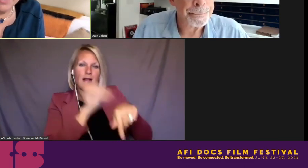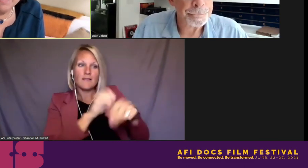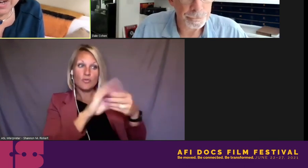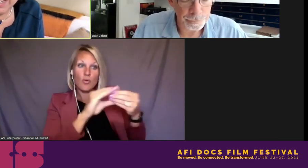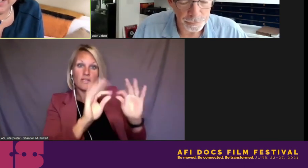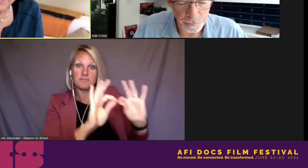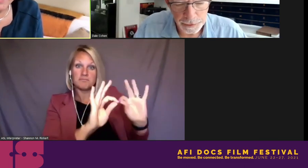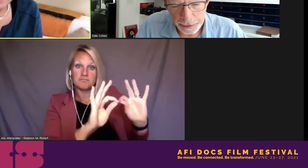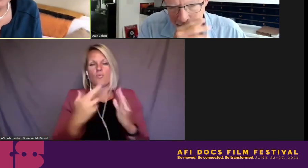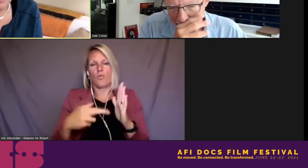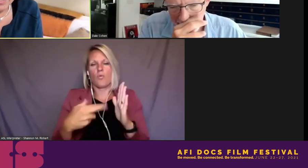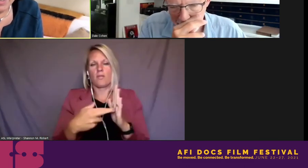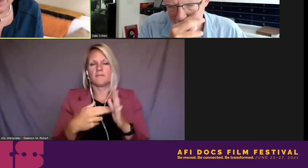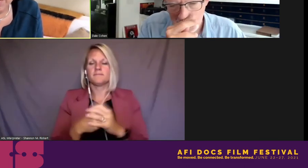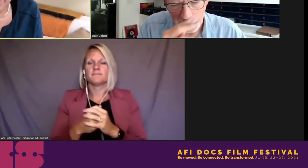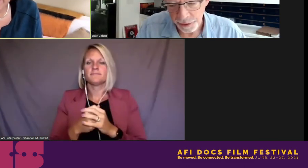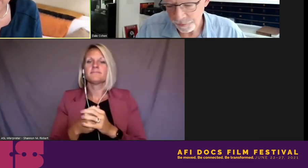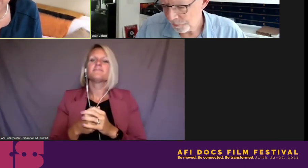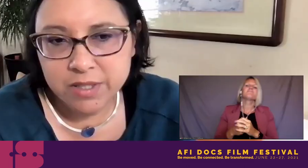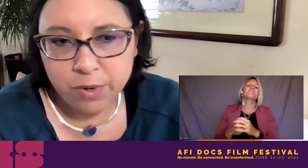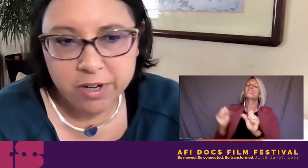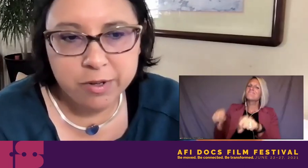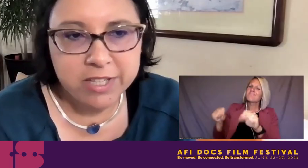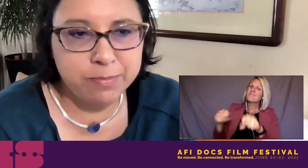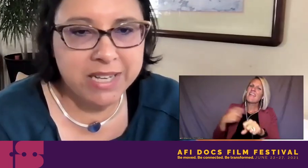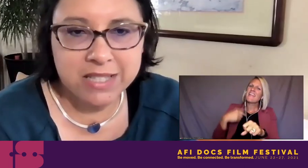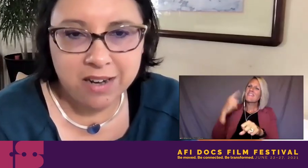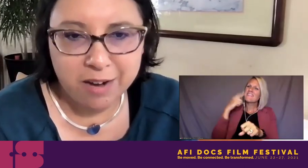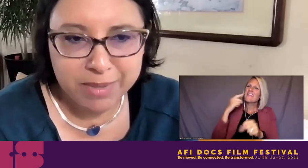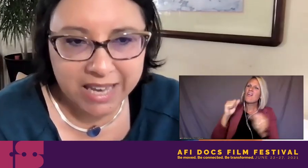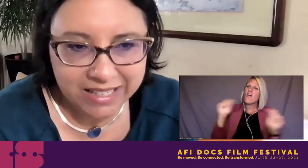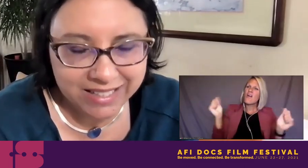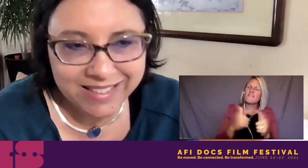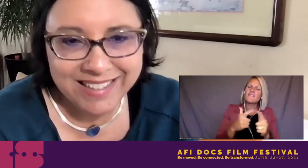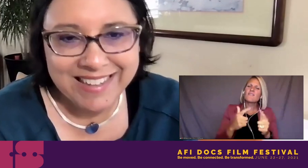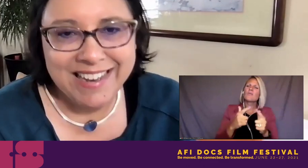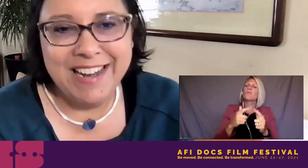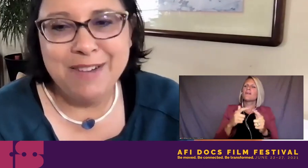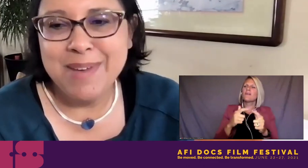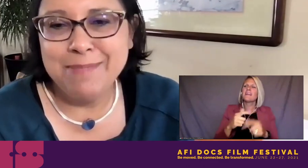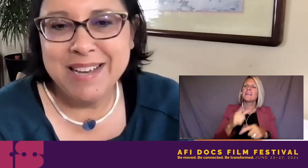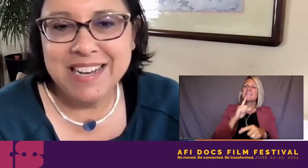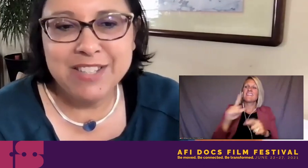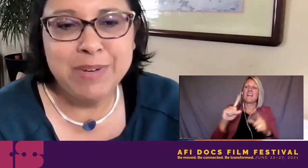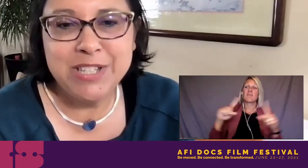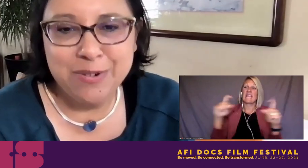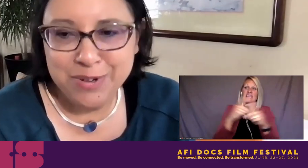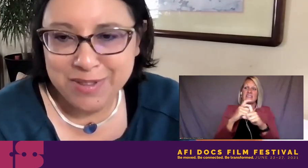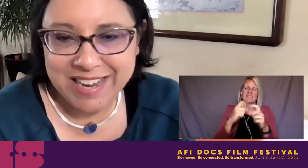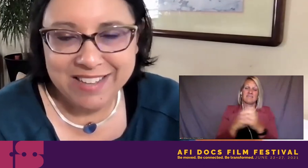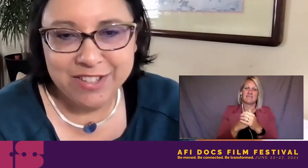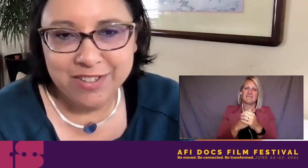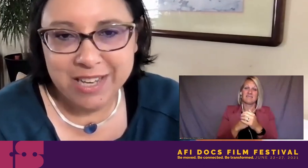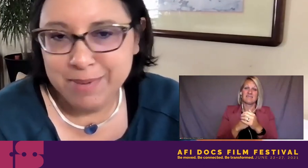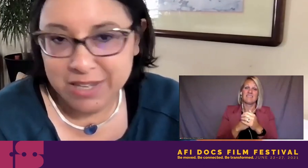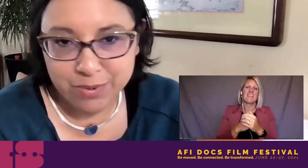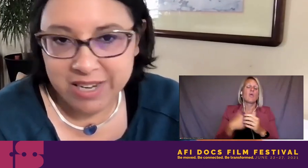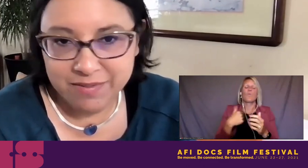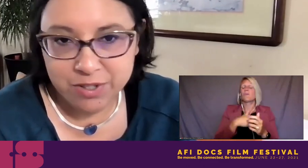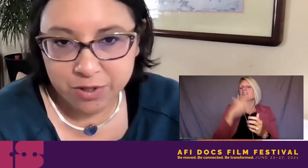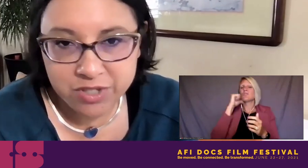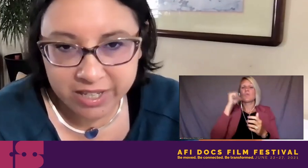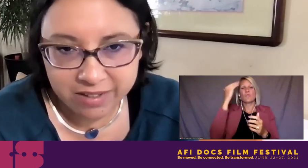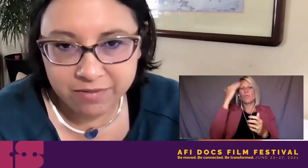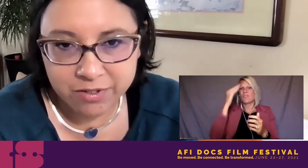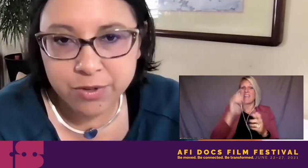all of you combined are exactly why I really love this work is because it's complicated. And because we don't know the answers, and because